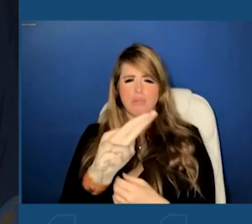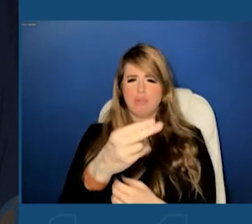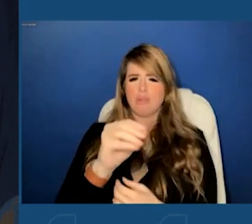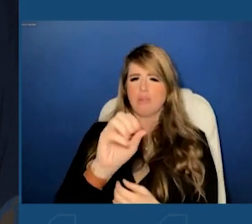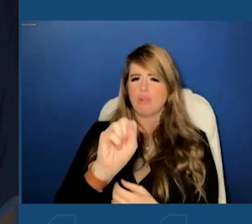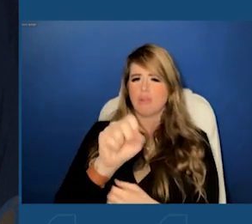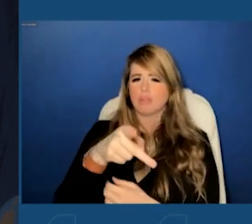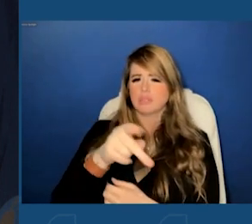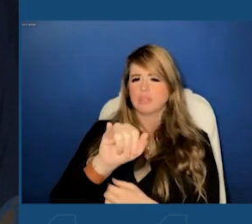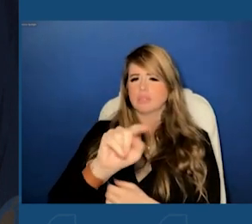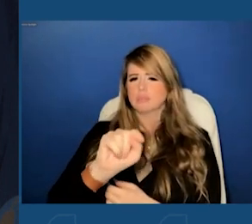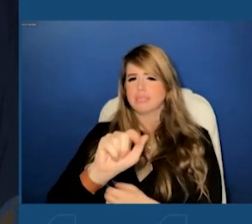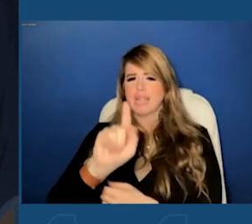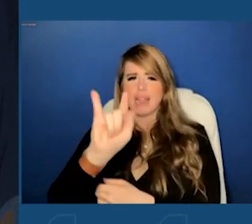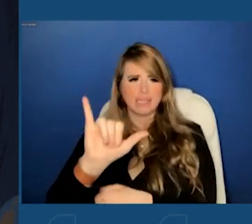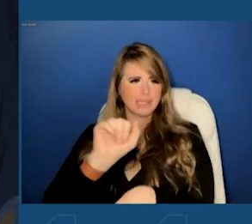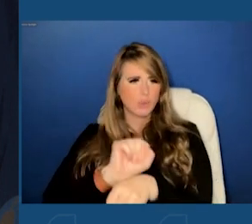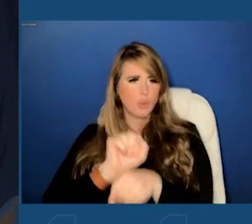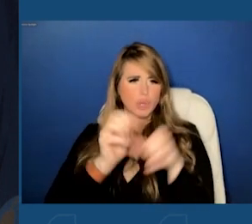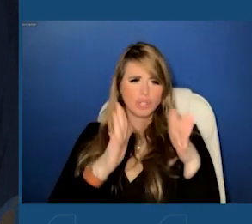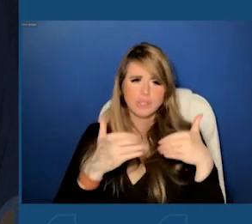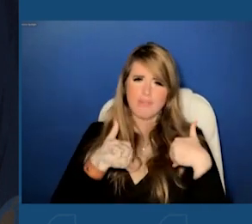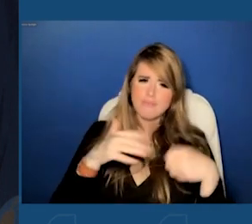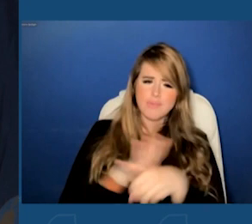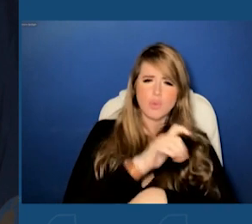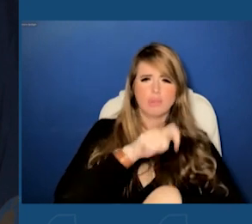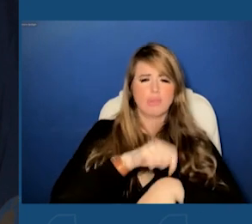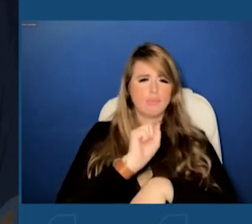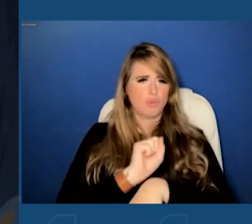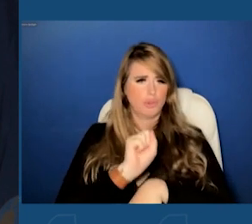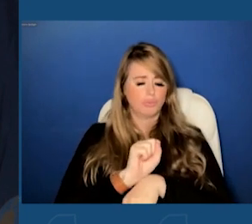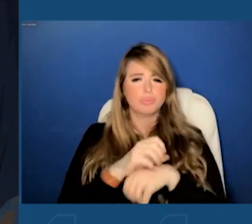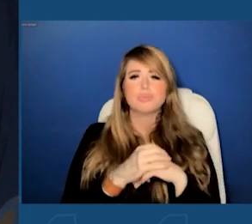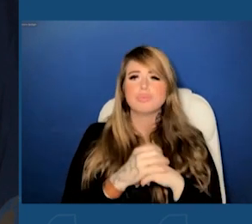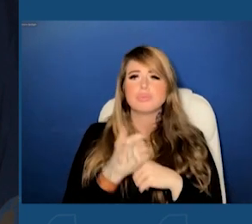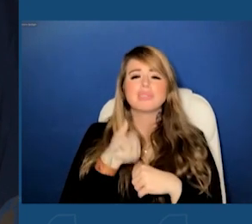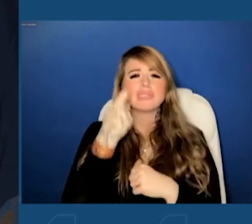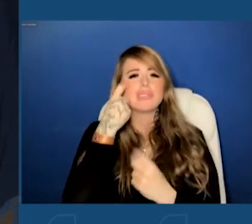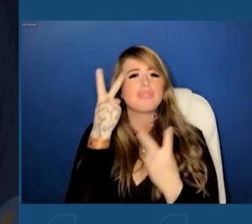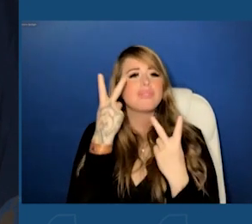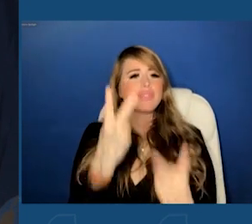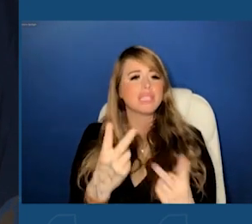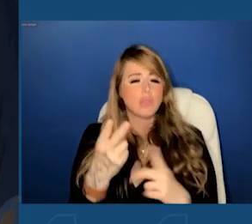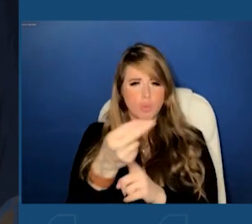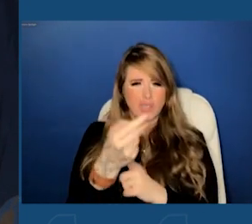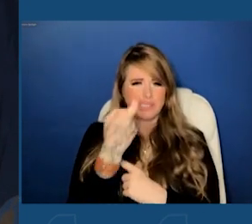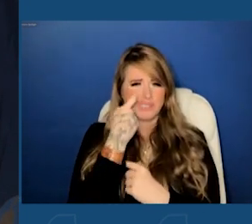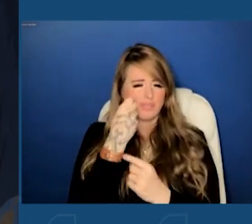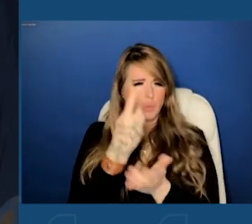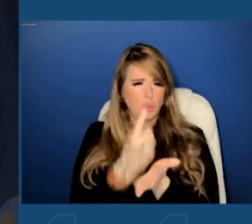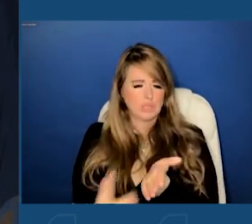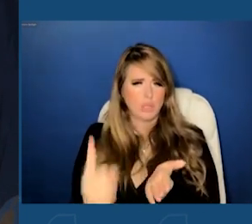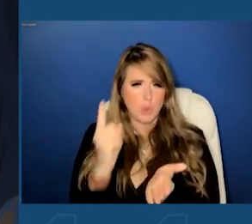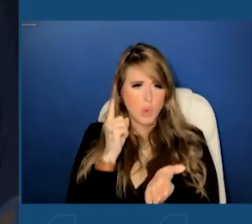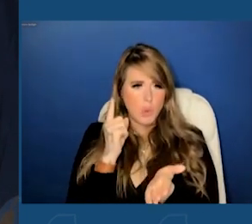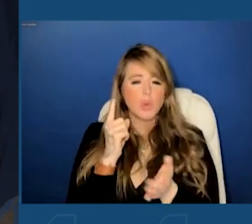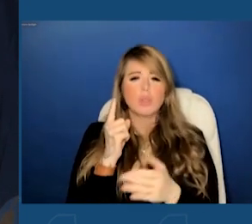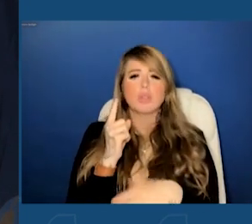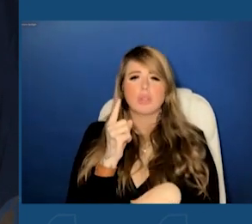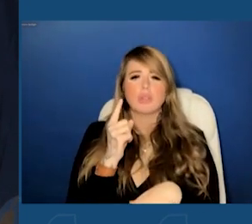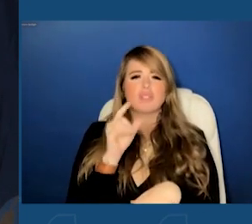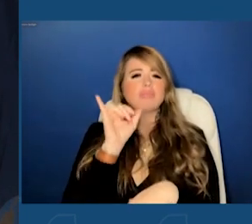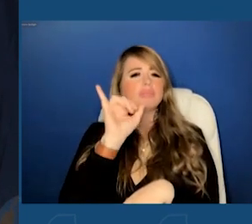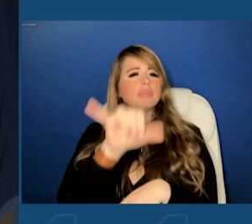full-time workspace. I happened to visit a hotel a few weeks back, actually the Cambria that's being